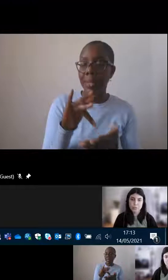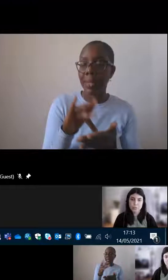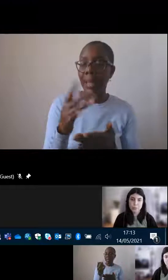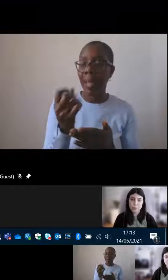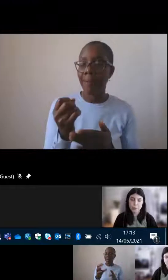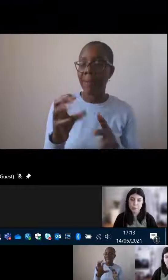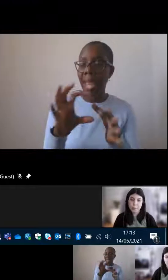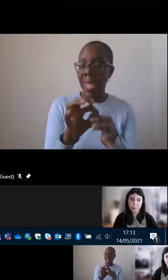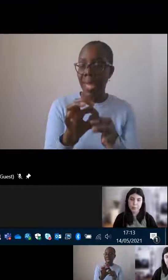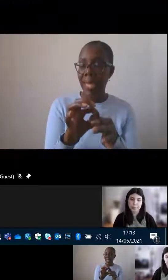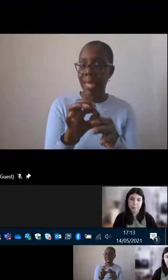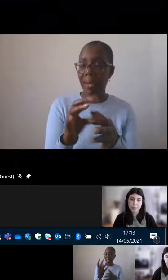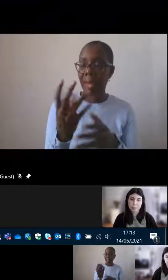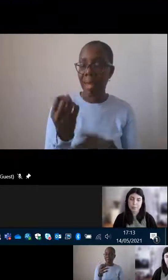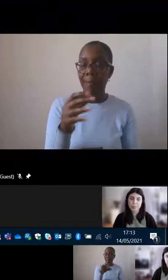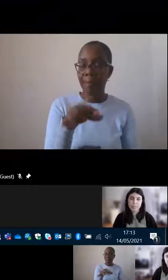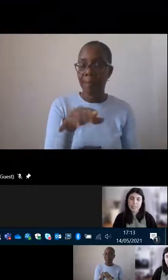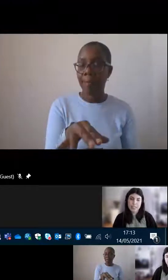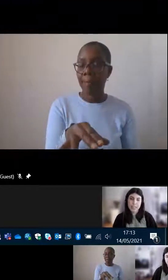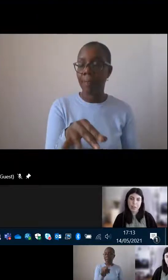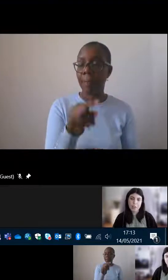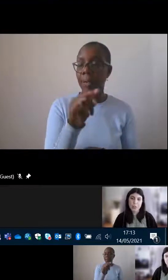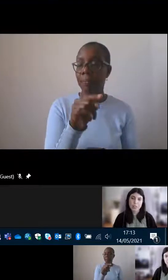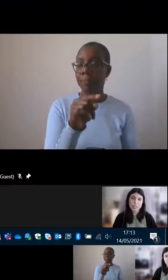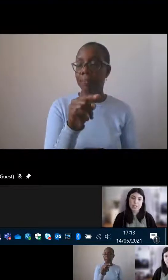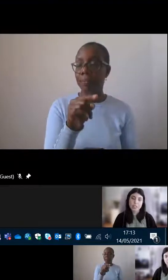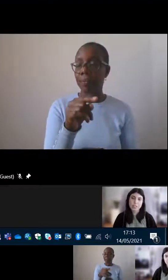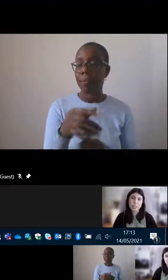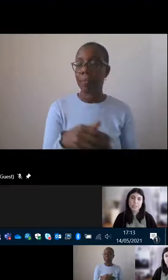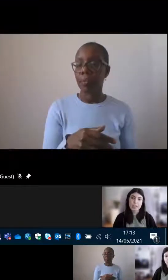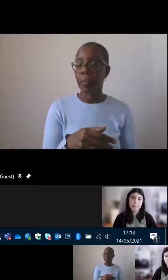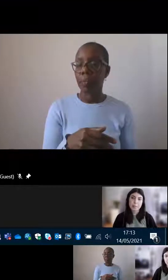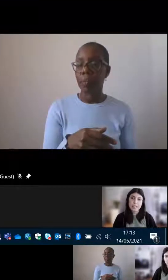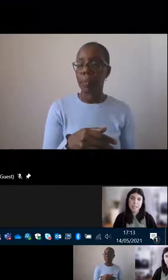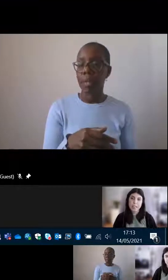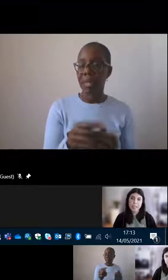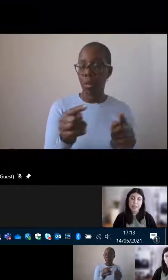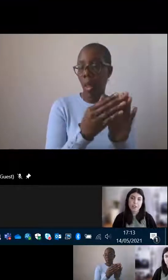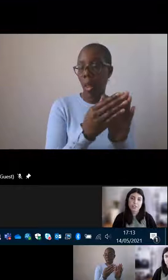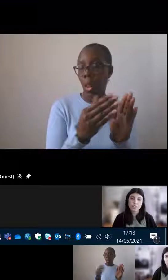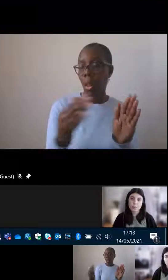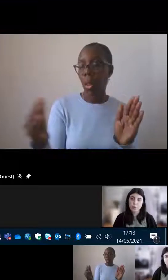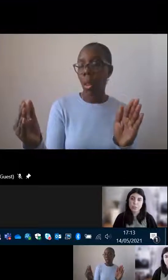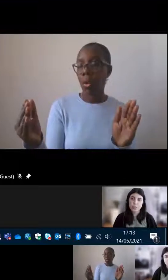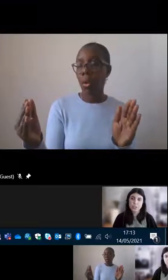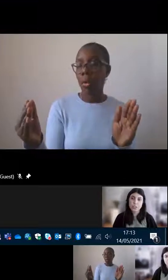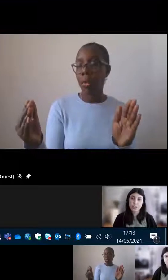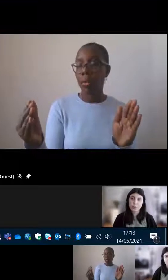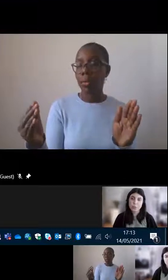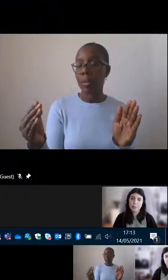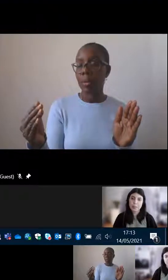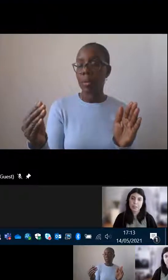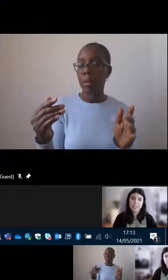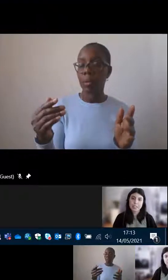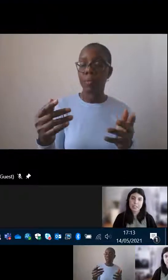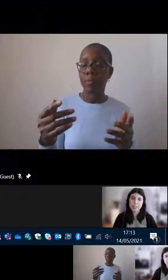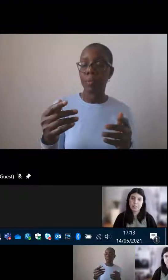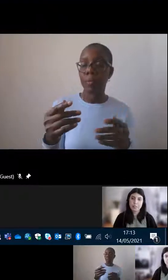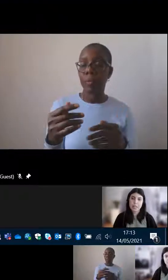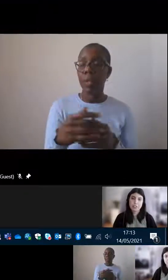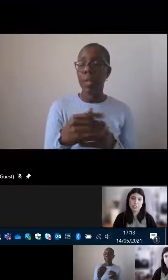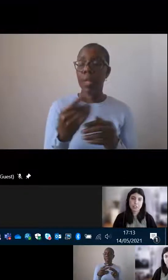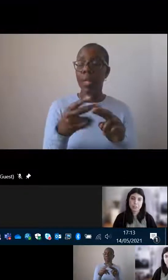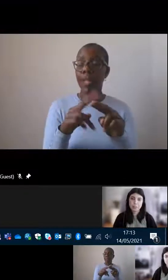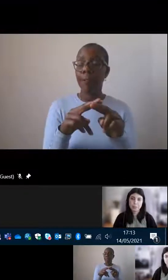bit long, so I won't read it out, but you can, if you type in onto Google Newham